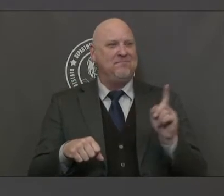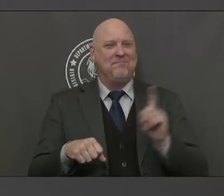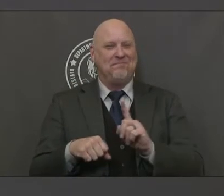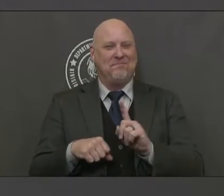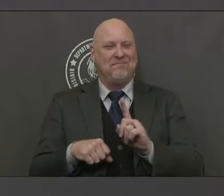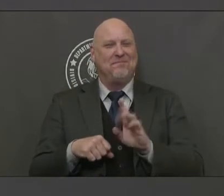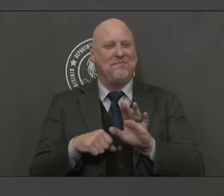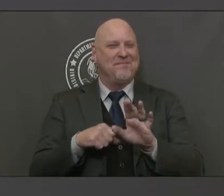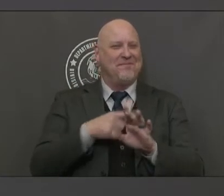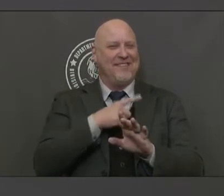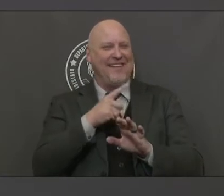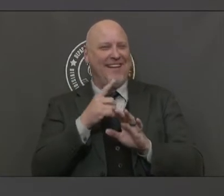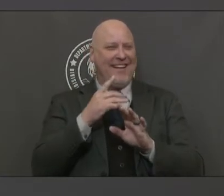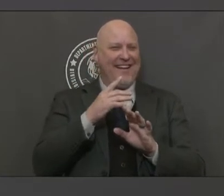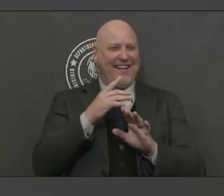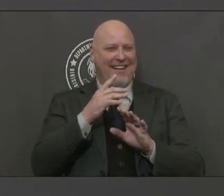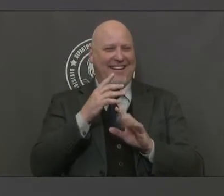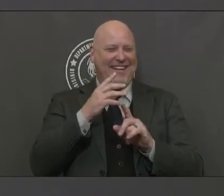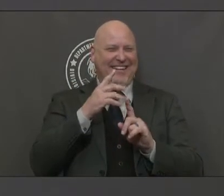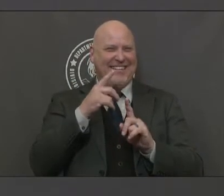to want to share.